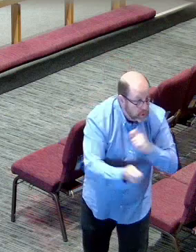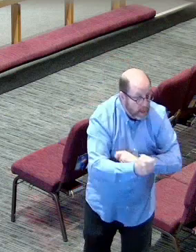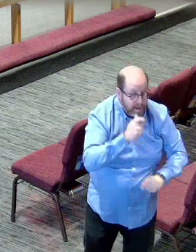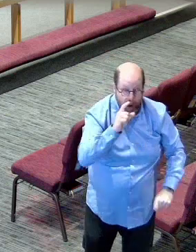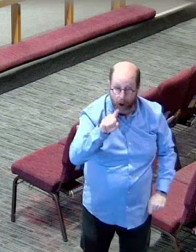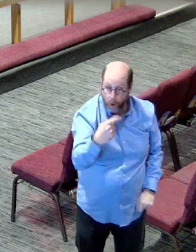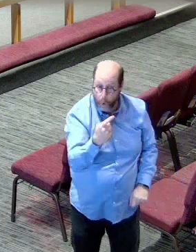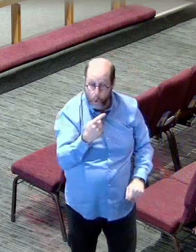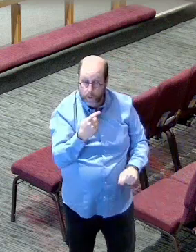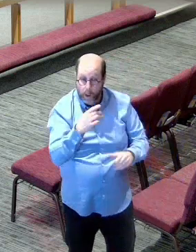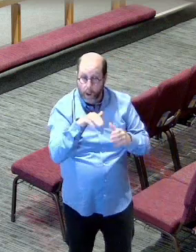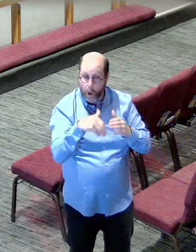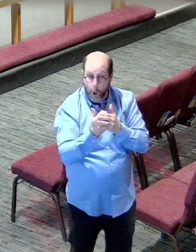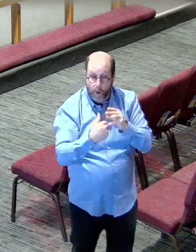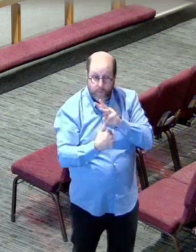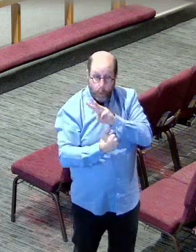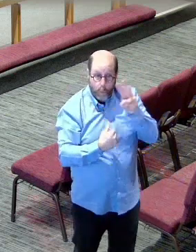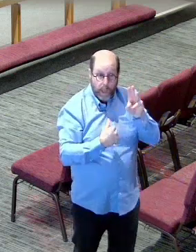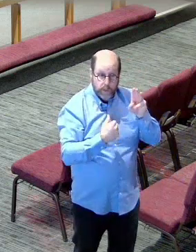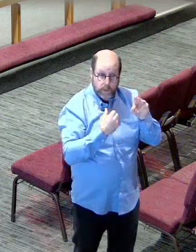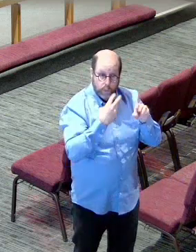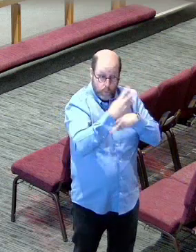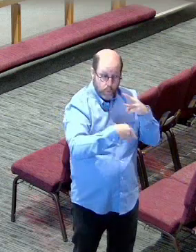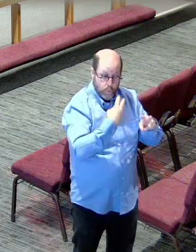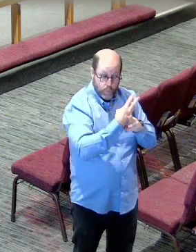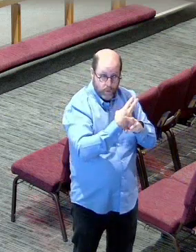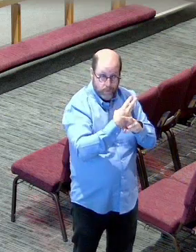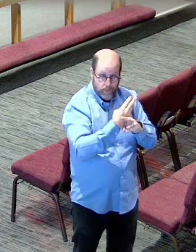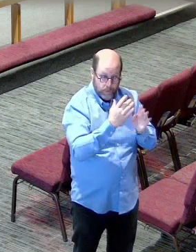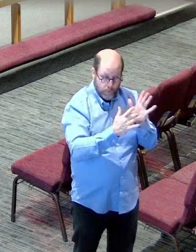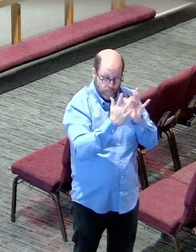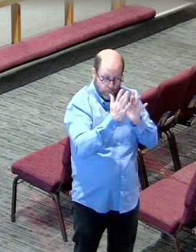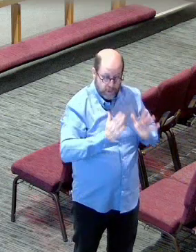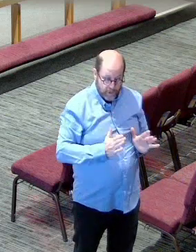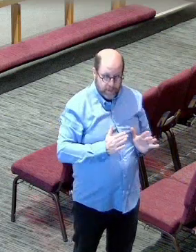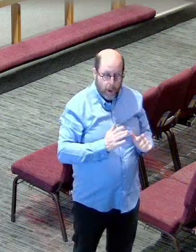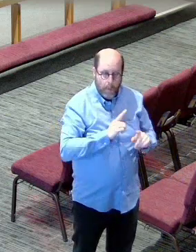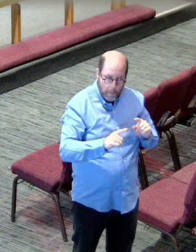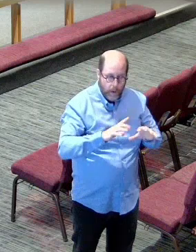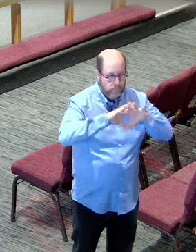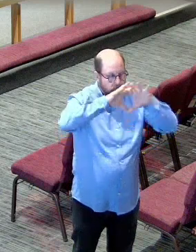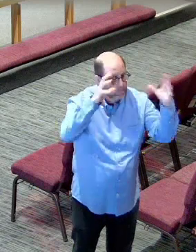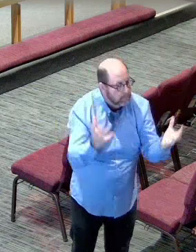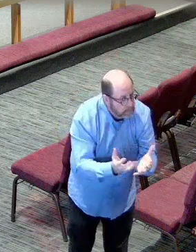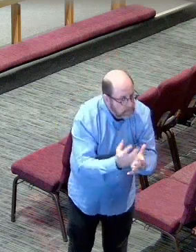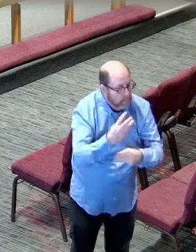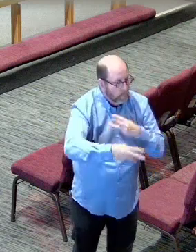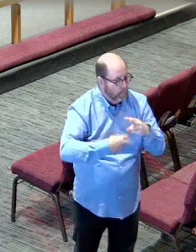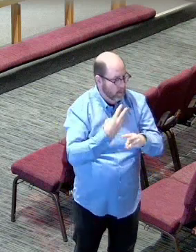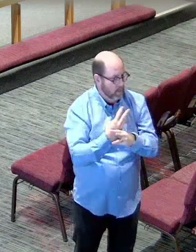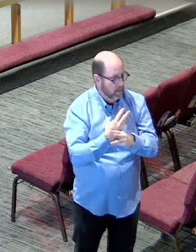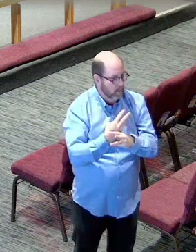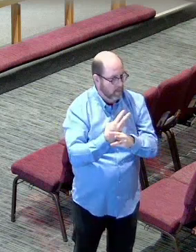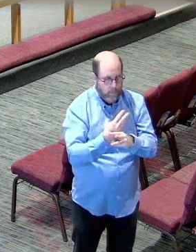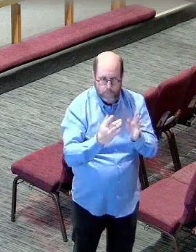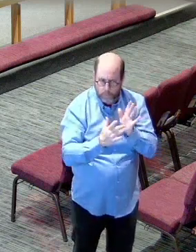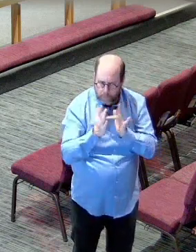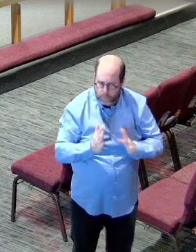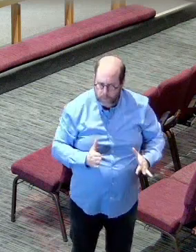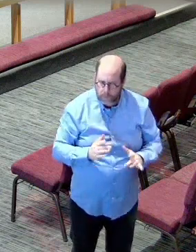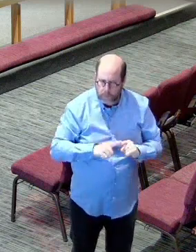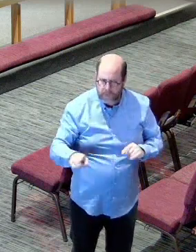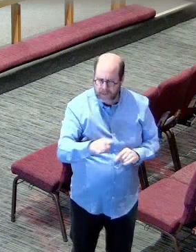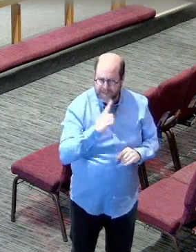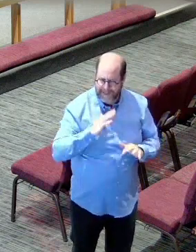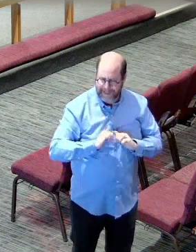Western Christianity, but history as well. We might ask, how could one man